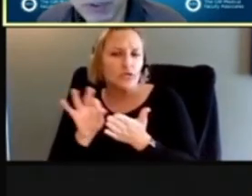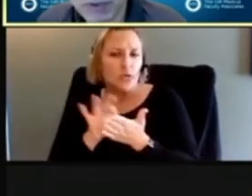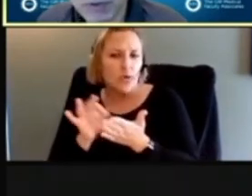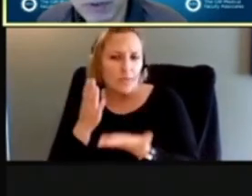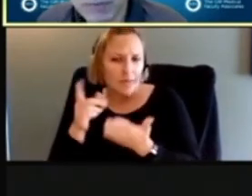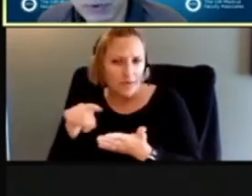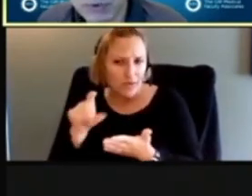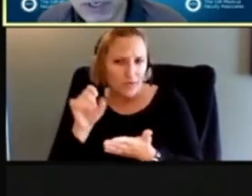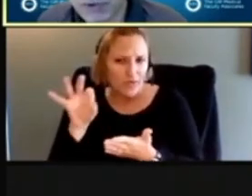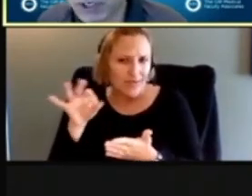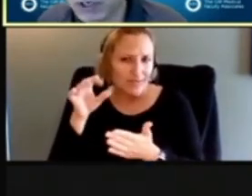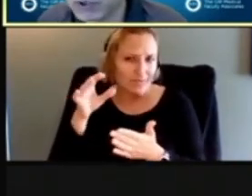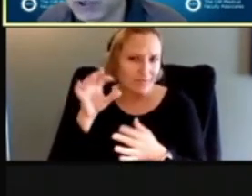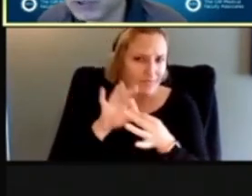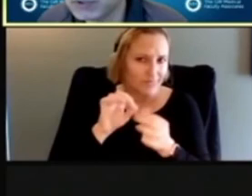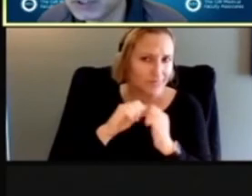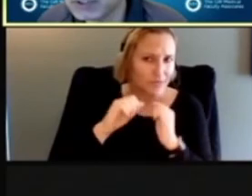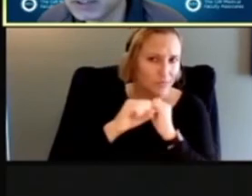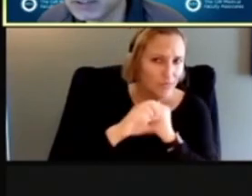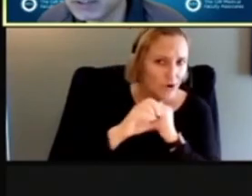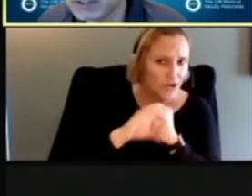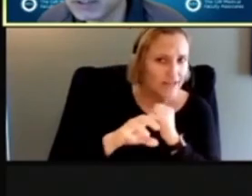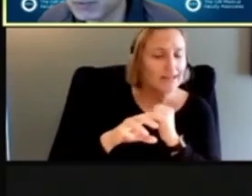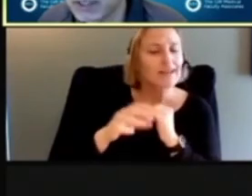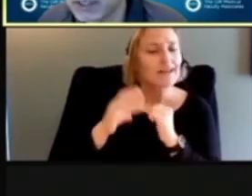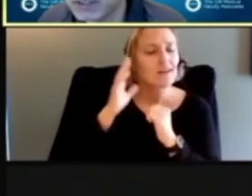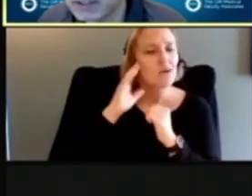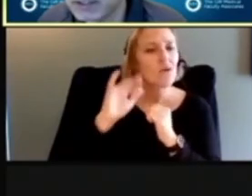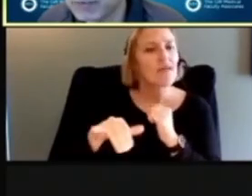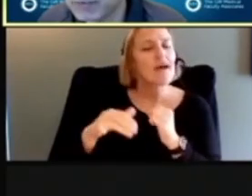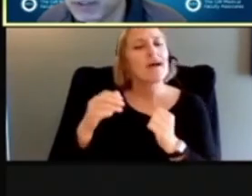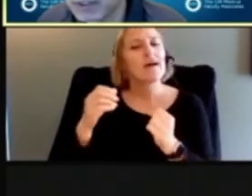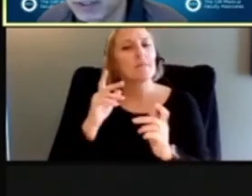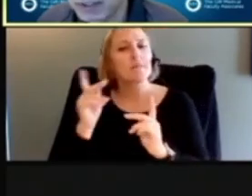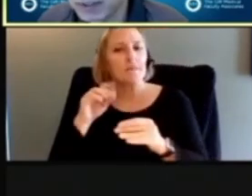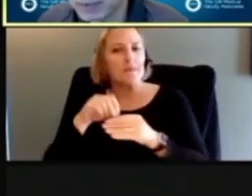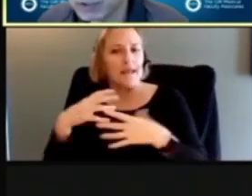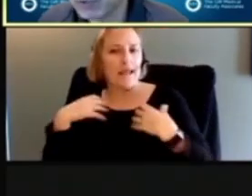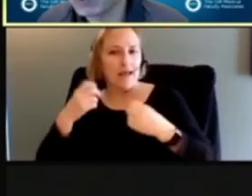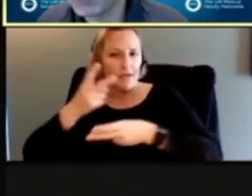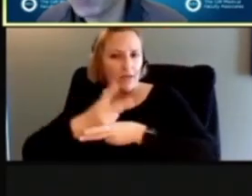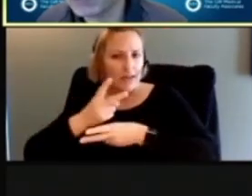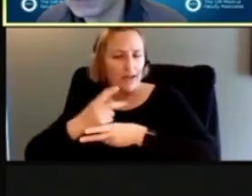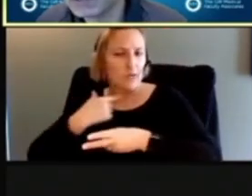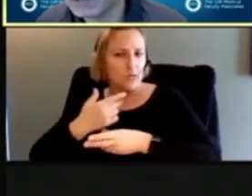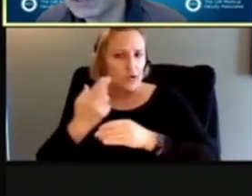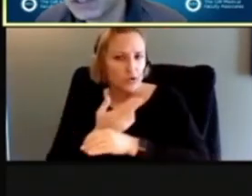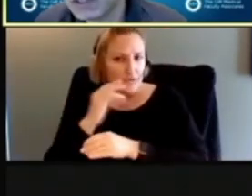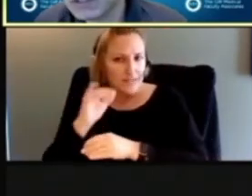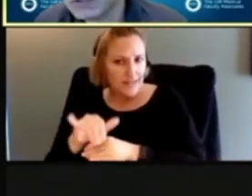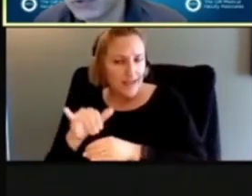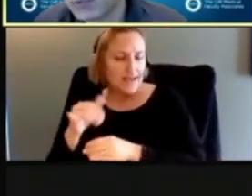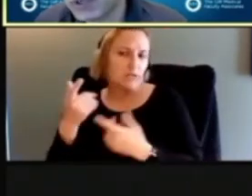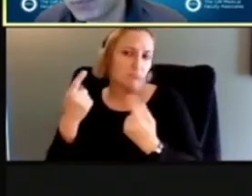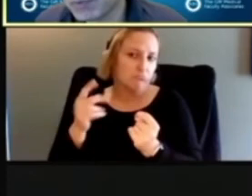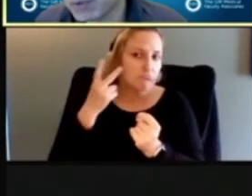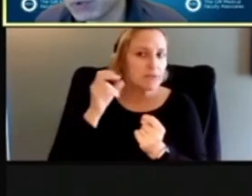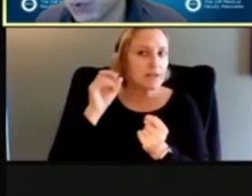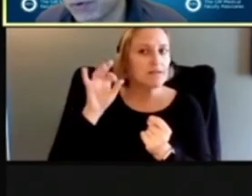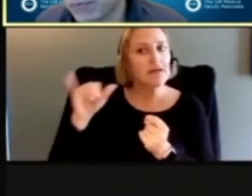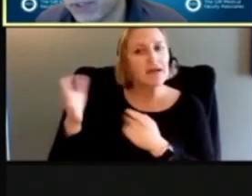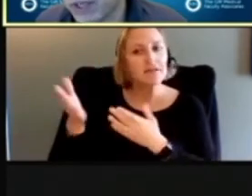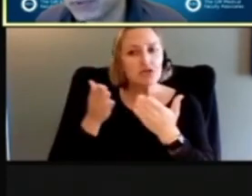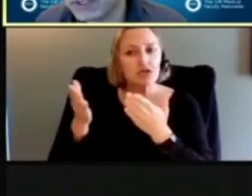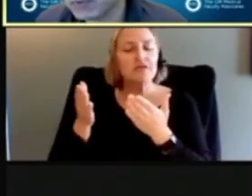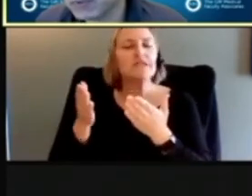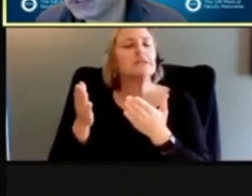familiar with, and folks in healthcare have started using this as a way to see if a service would be recommended. So the Net Promoter